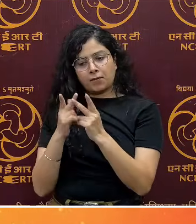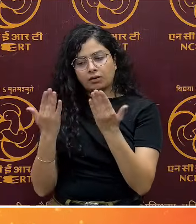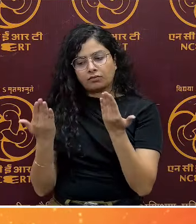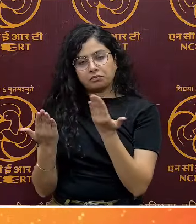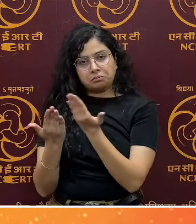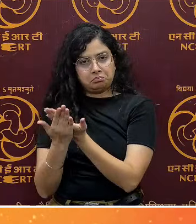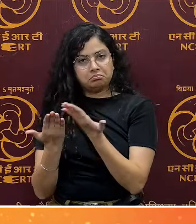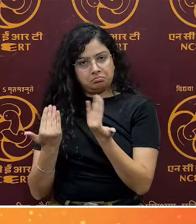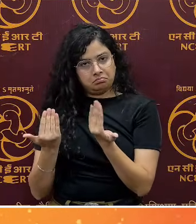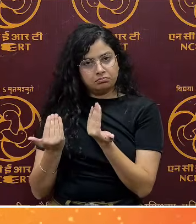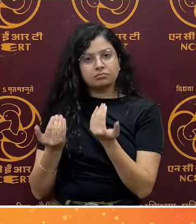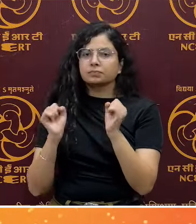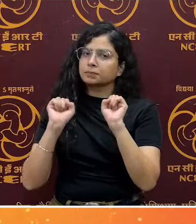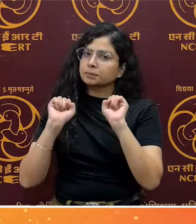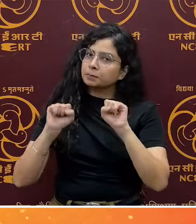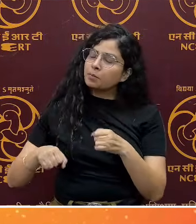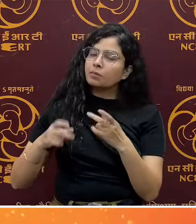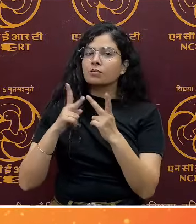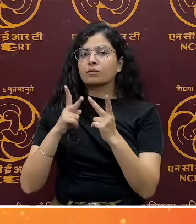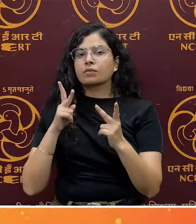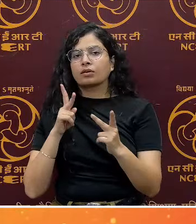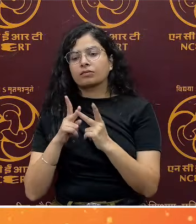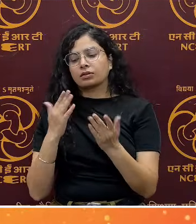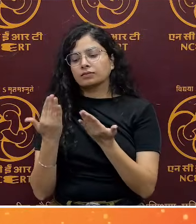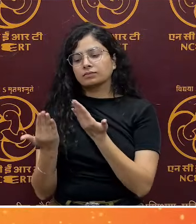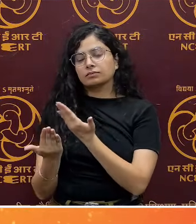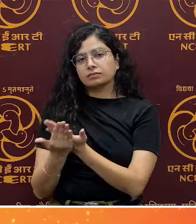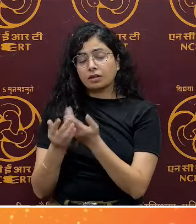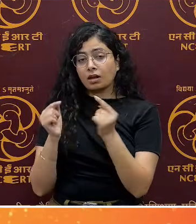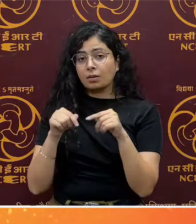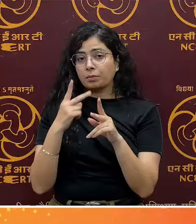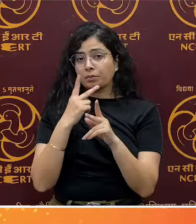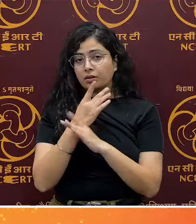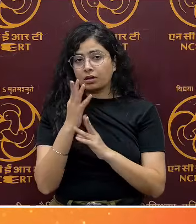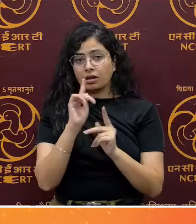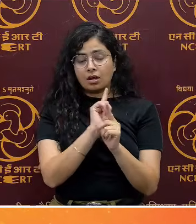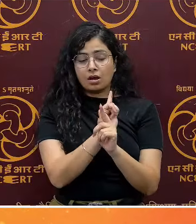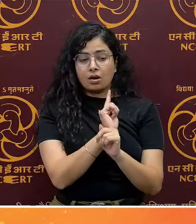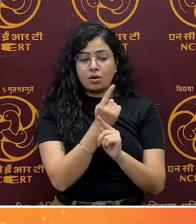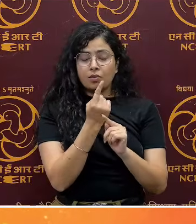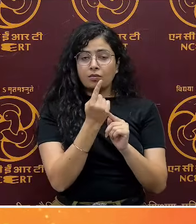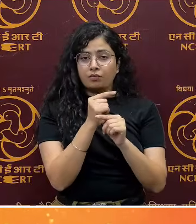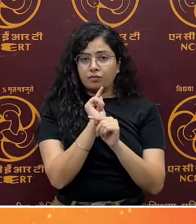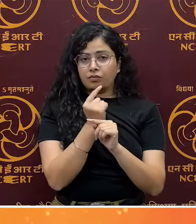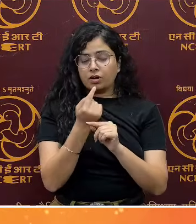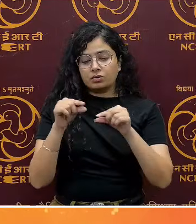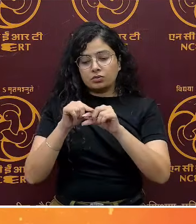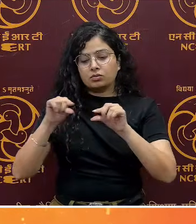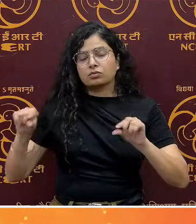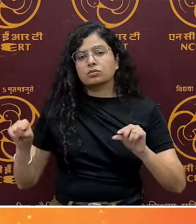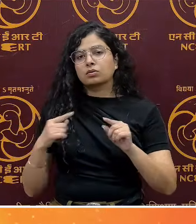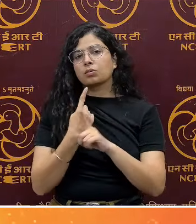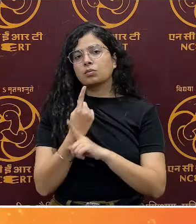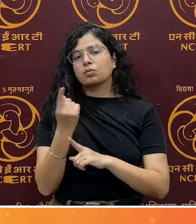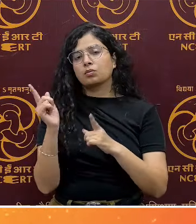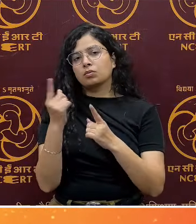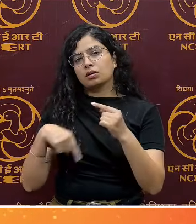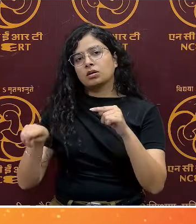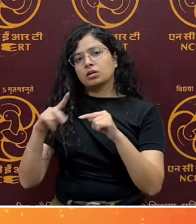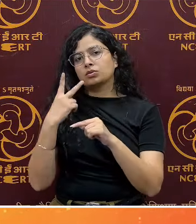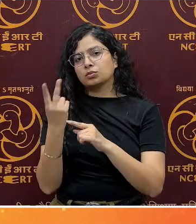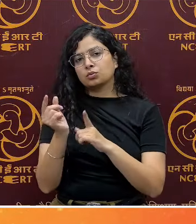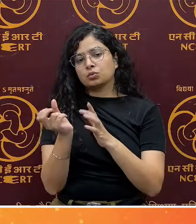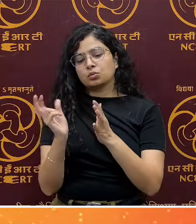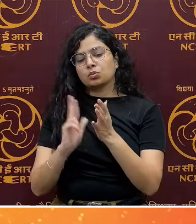not. It covers it exactly. Now we will see what is the area of the first row. It is 1 square unit. Area of second row will be